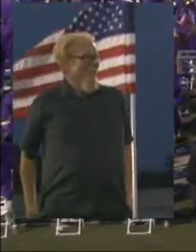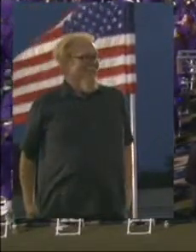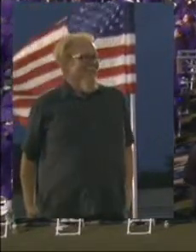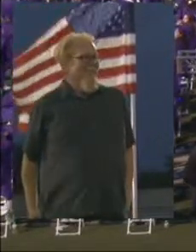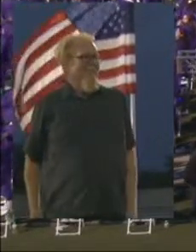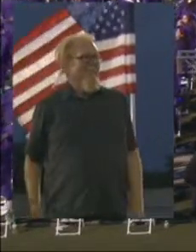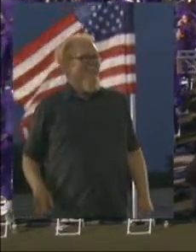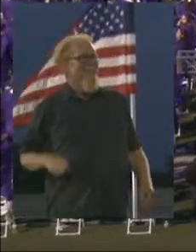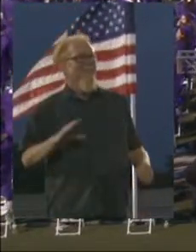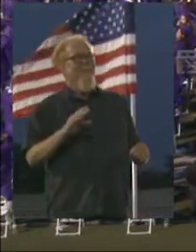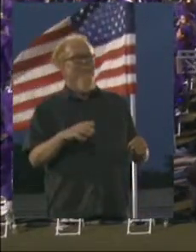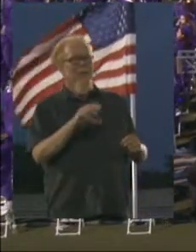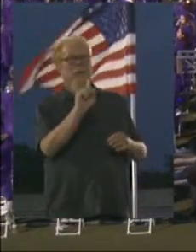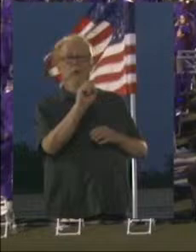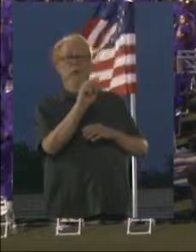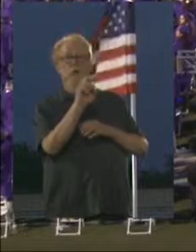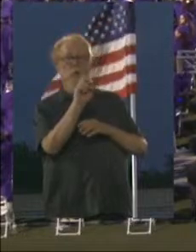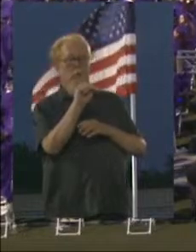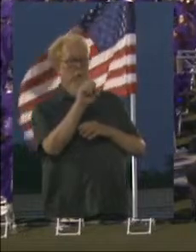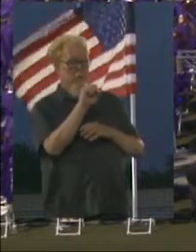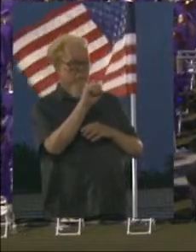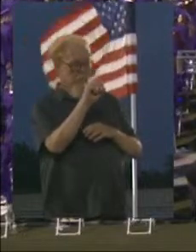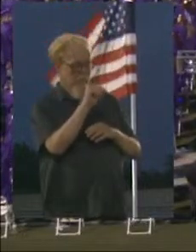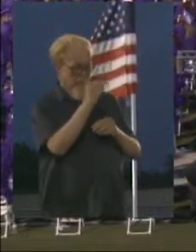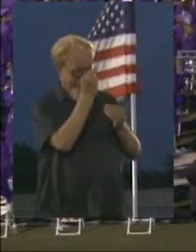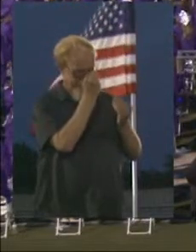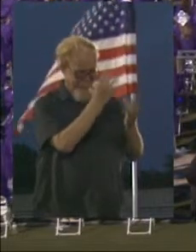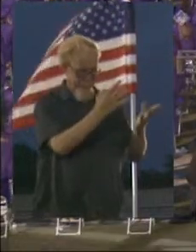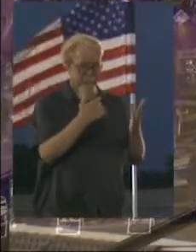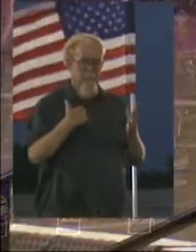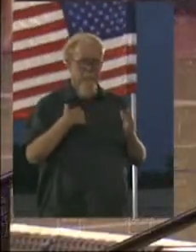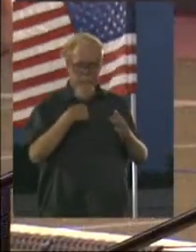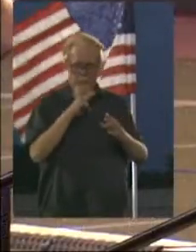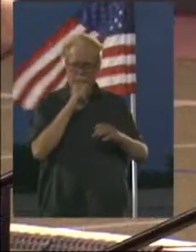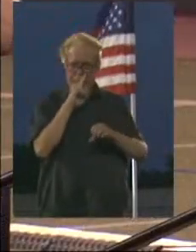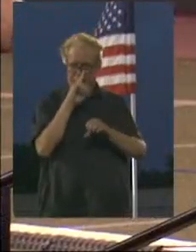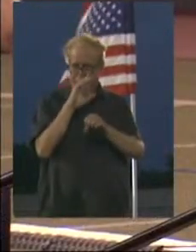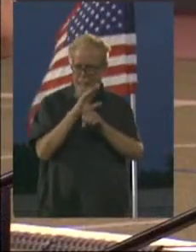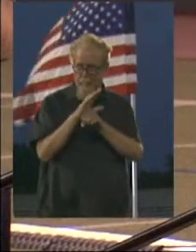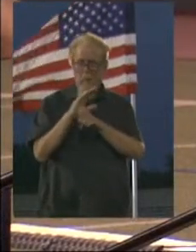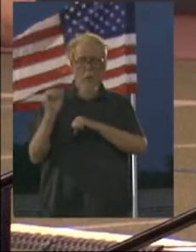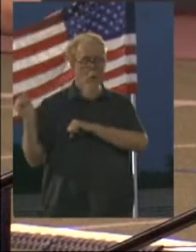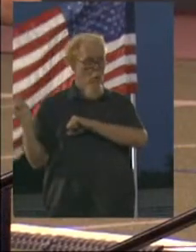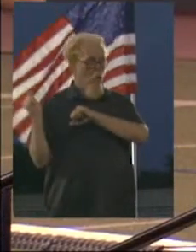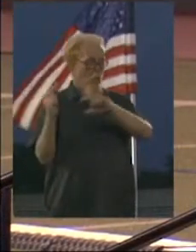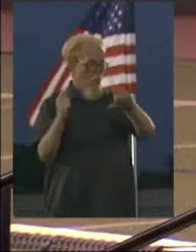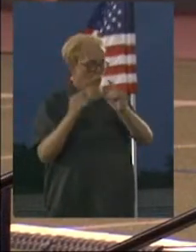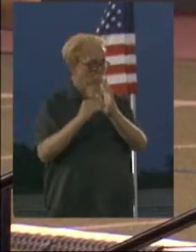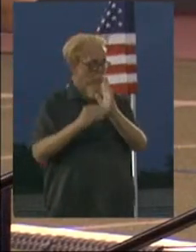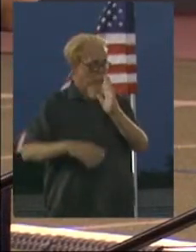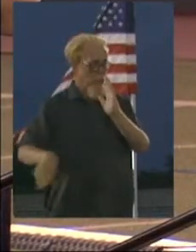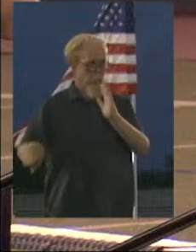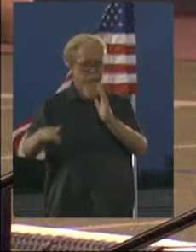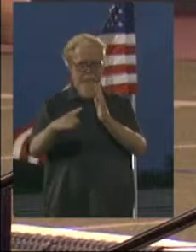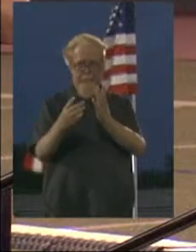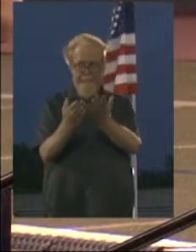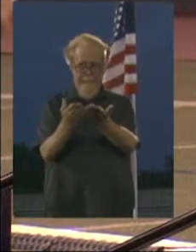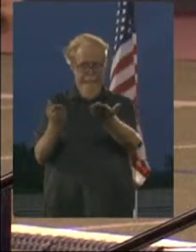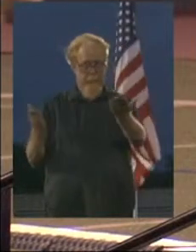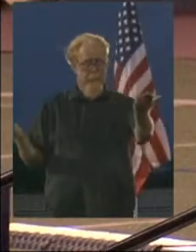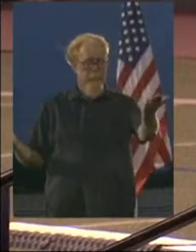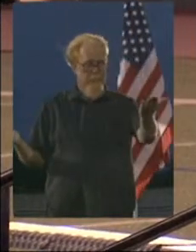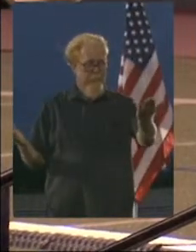Trustee Sorensen, I do hereby certify that all of the students standing before you